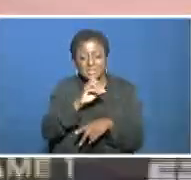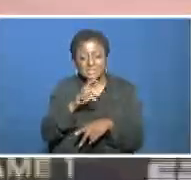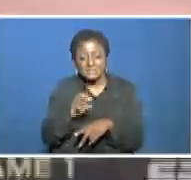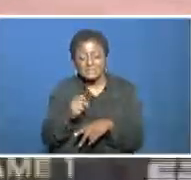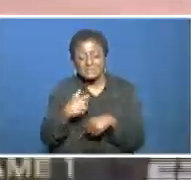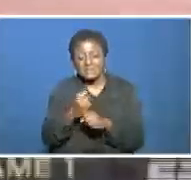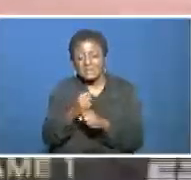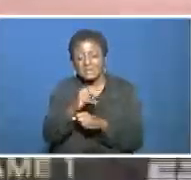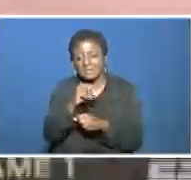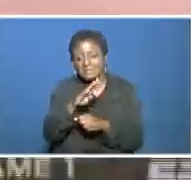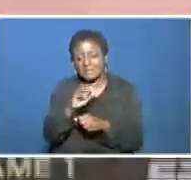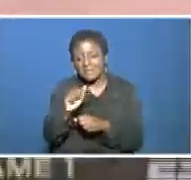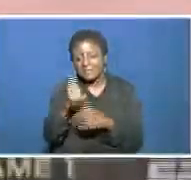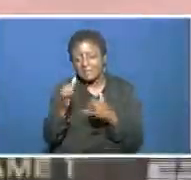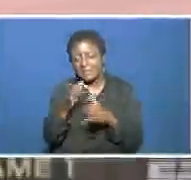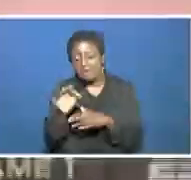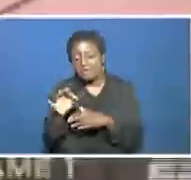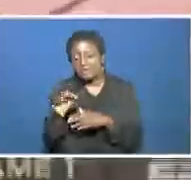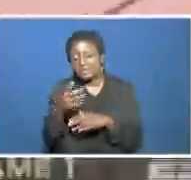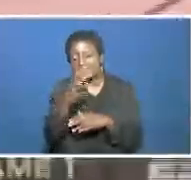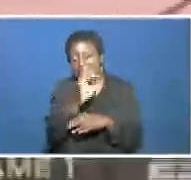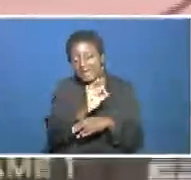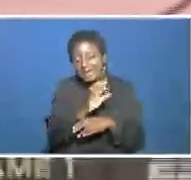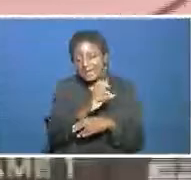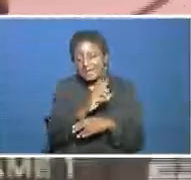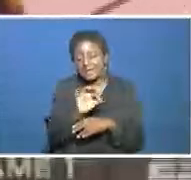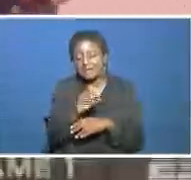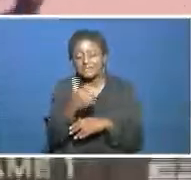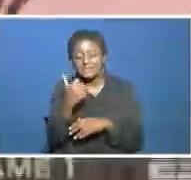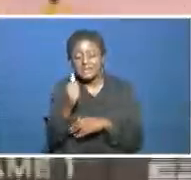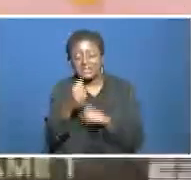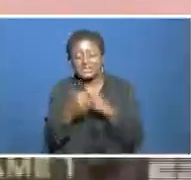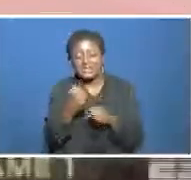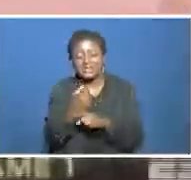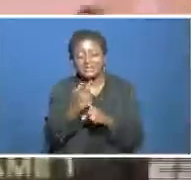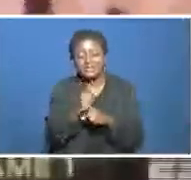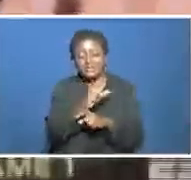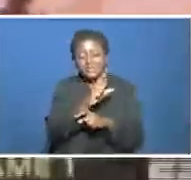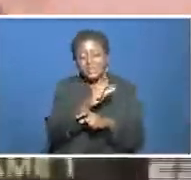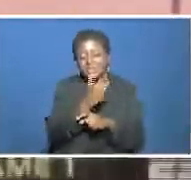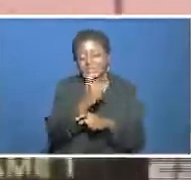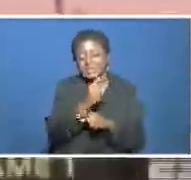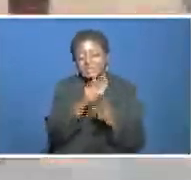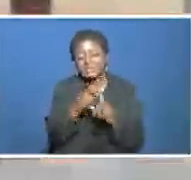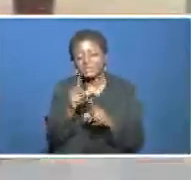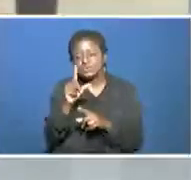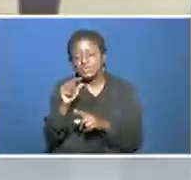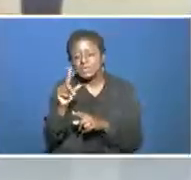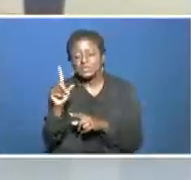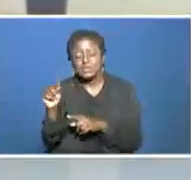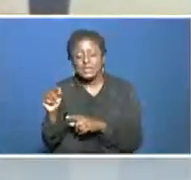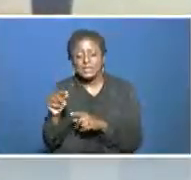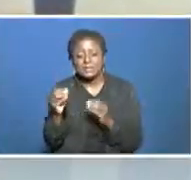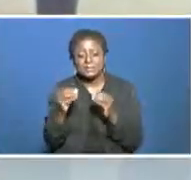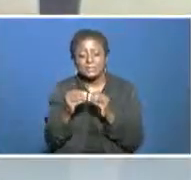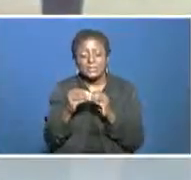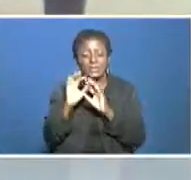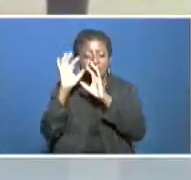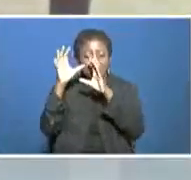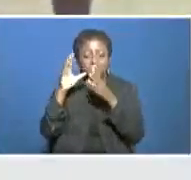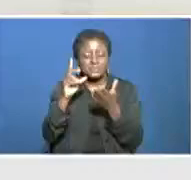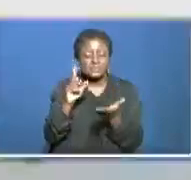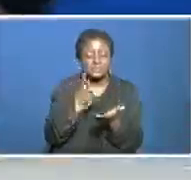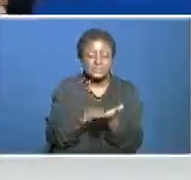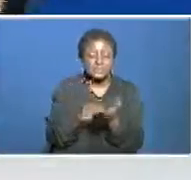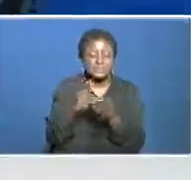9 of the 10 years from 2010 to 2020, but have since undergone a rebuild. More basketball news. Bahamas women's